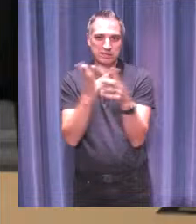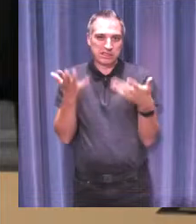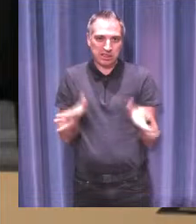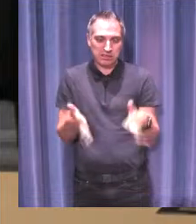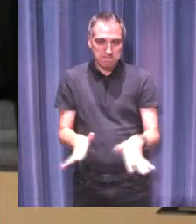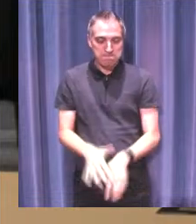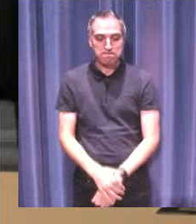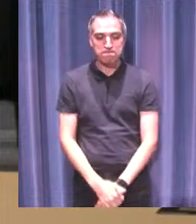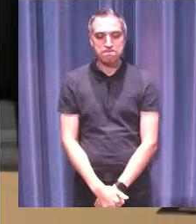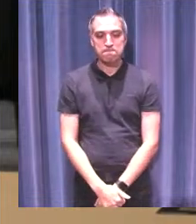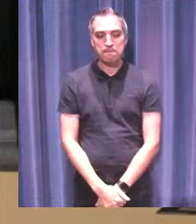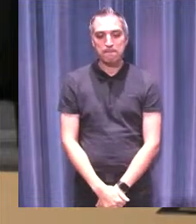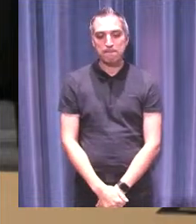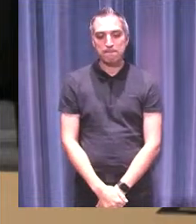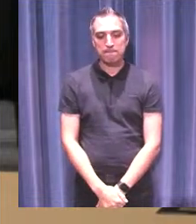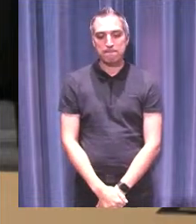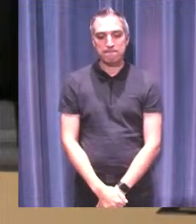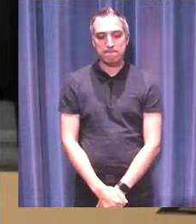So